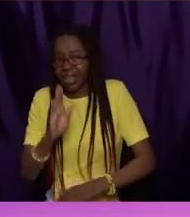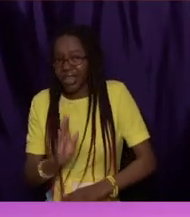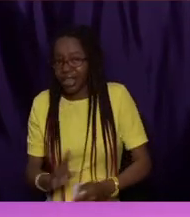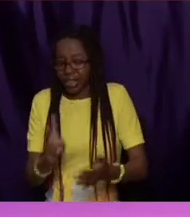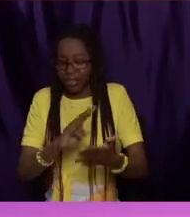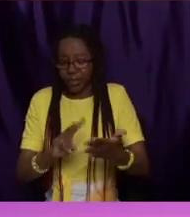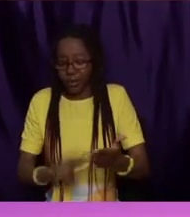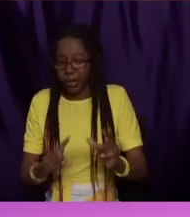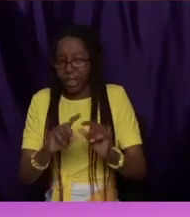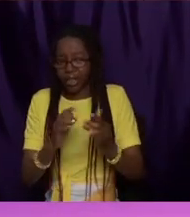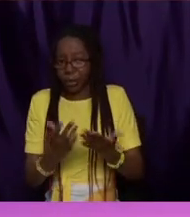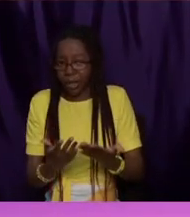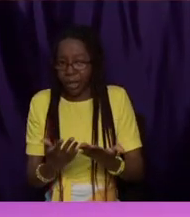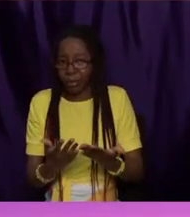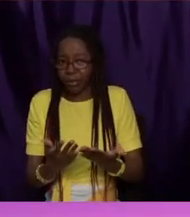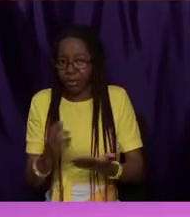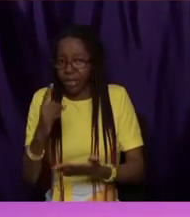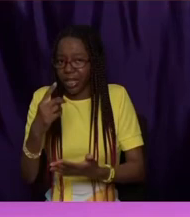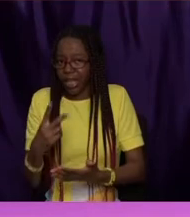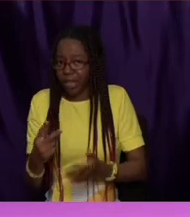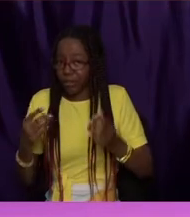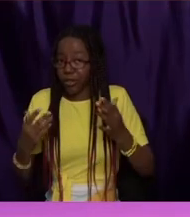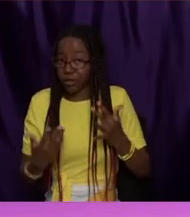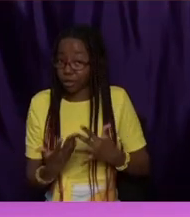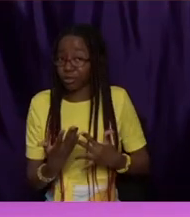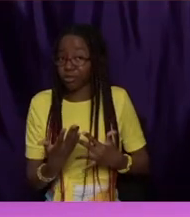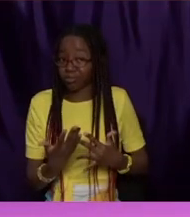the Bible halfway through?